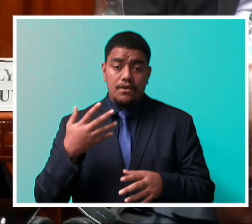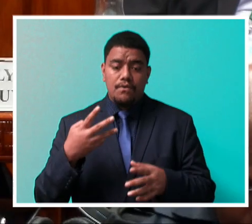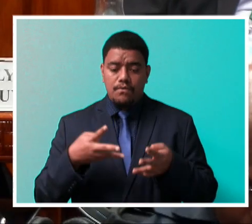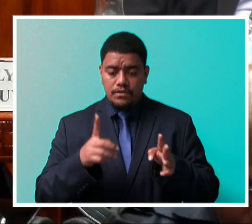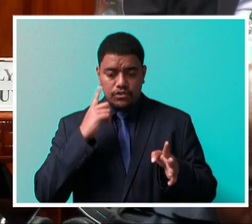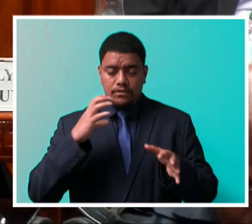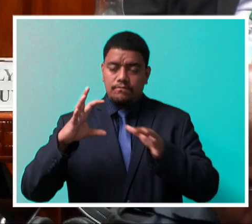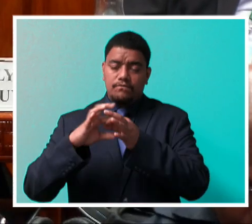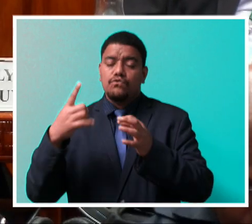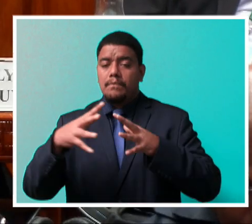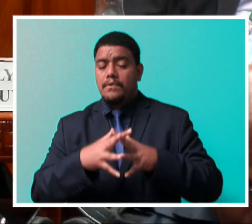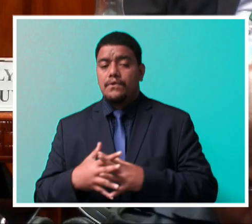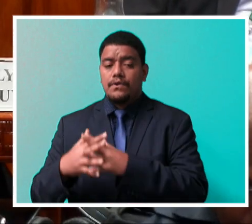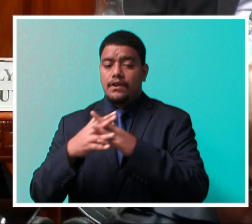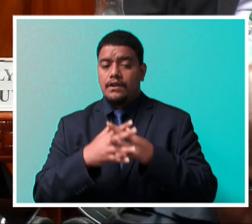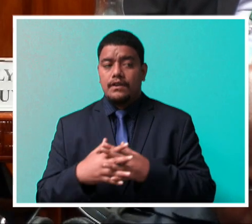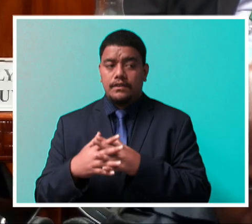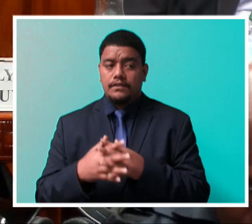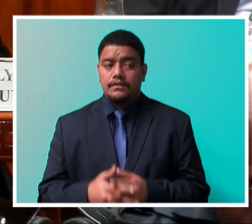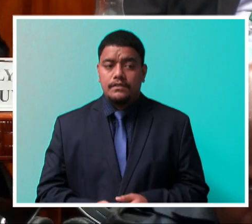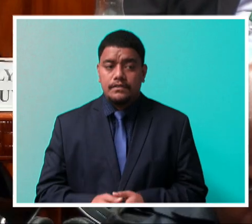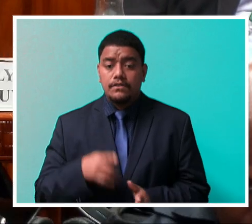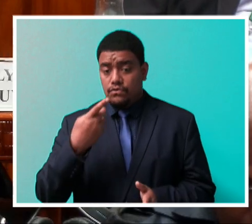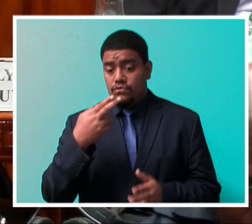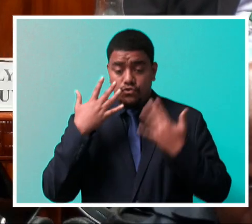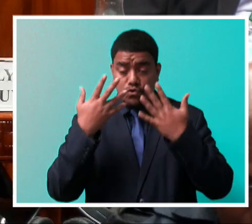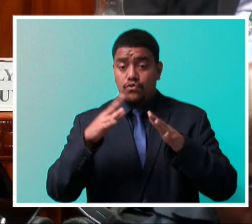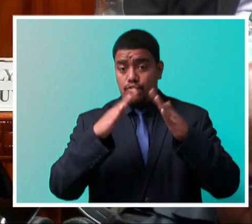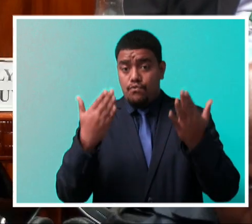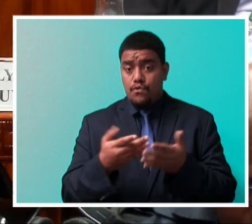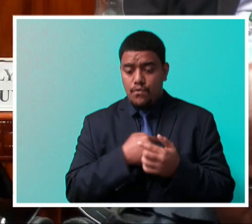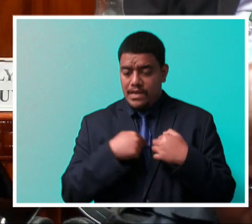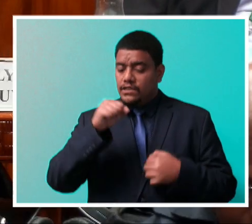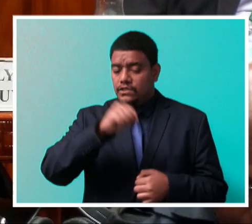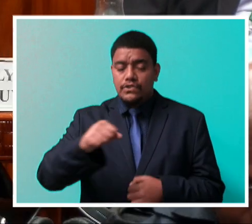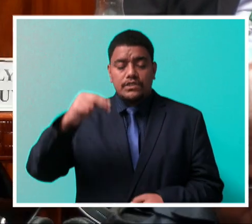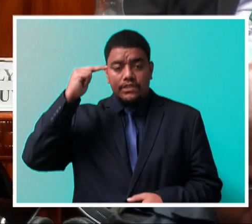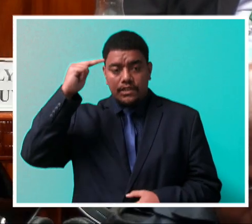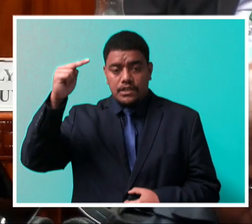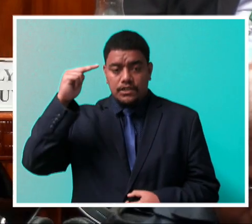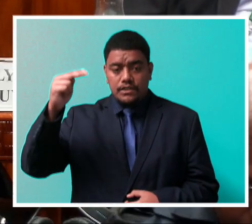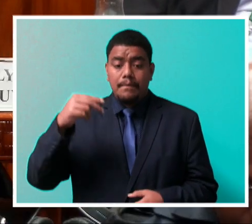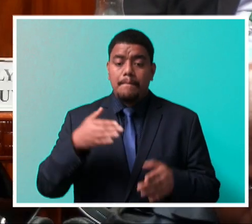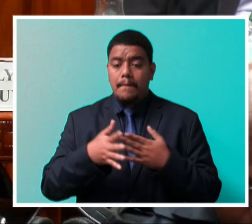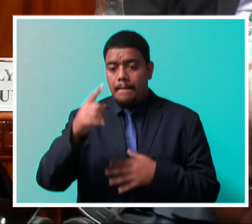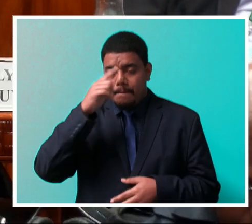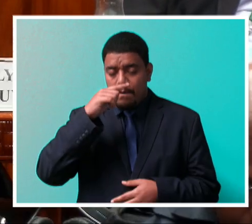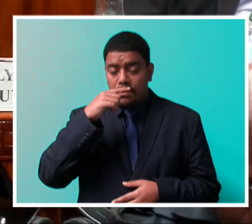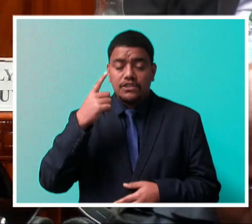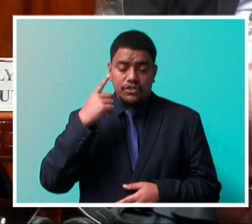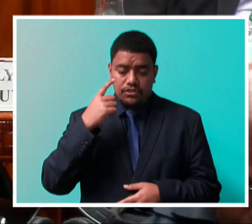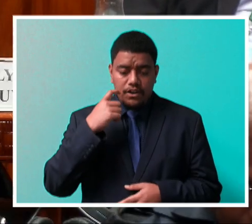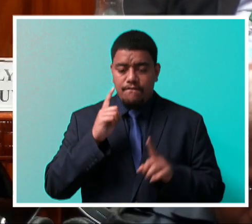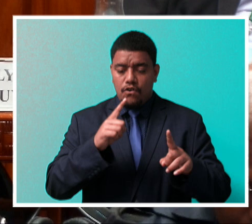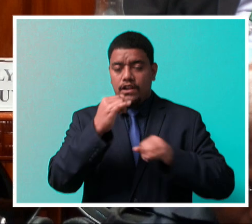States. The signal Fiji sends to the world is that we are a serious nation, governed by people committed to upholding international